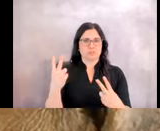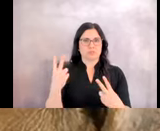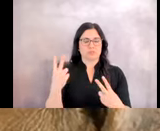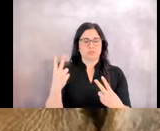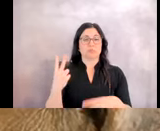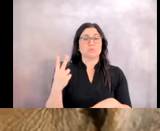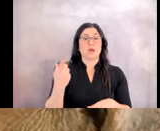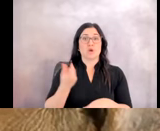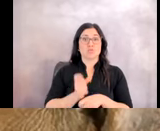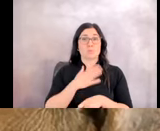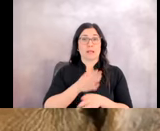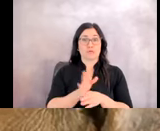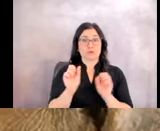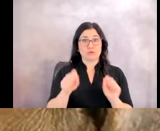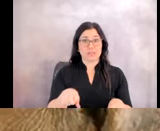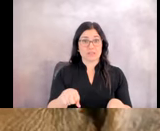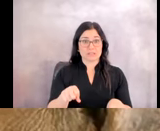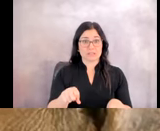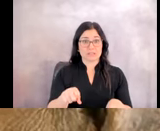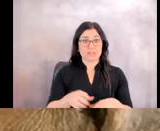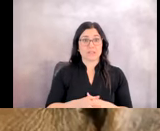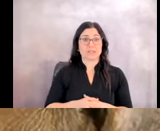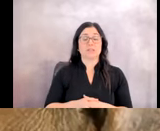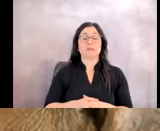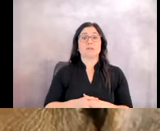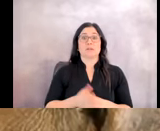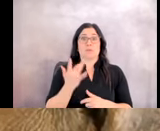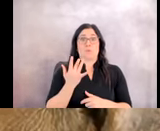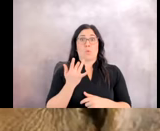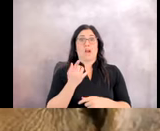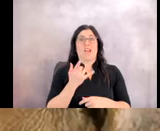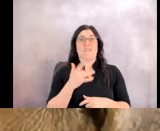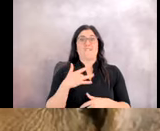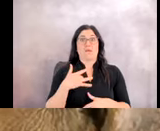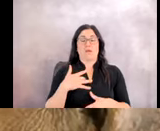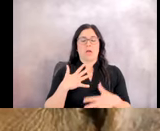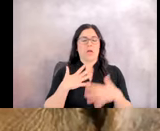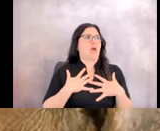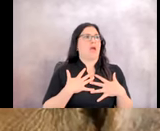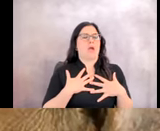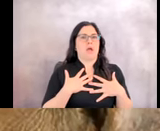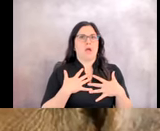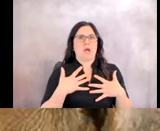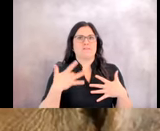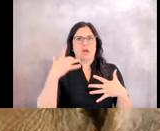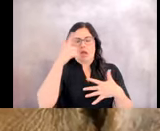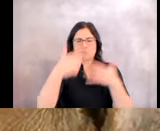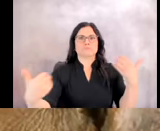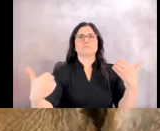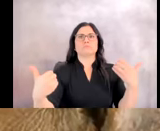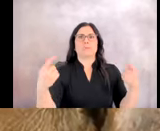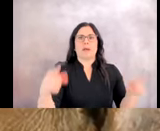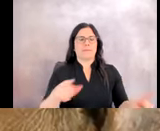It could ruin my career because everybody's so divisive about things. And he said, it's just not worth it